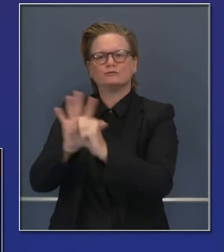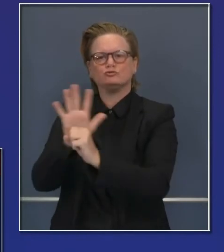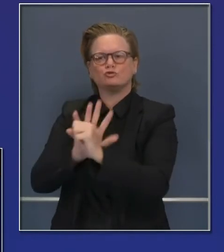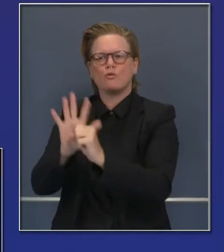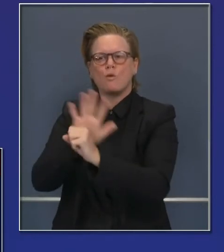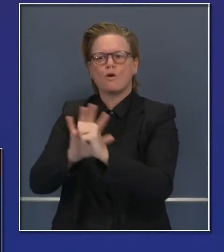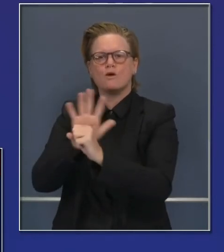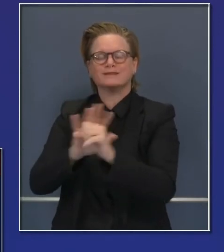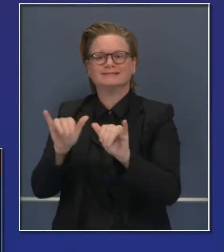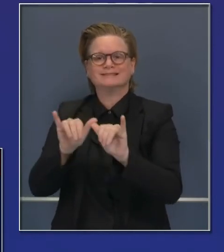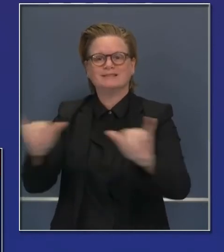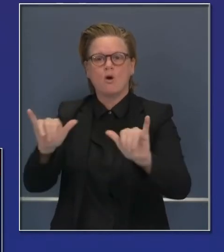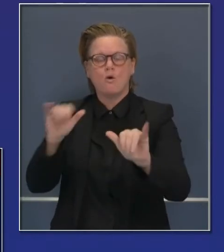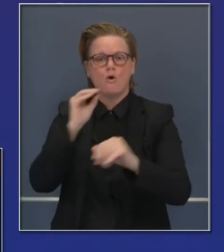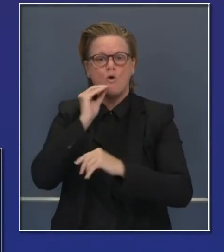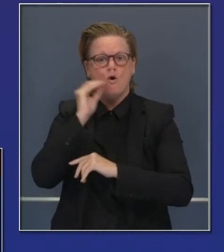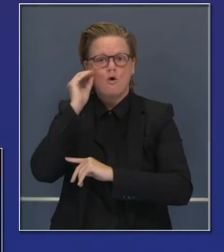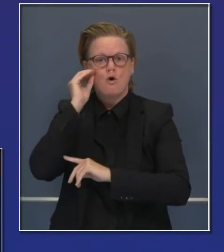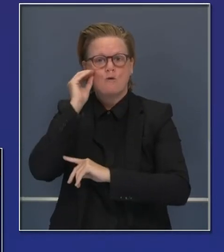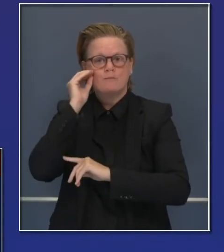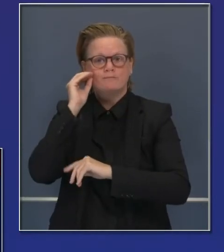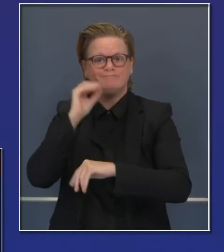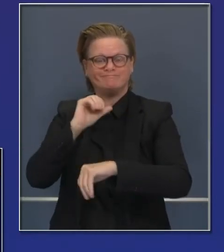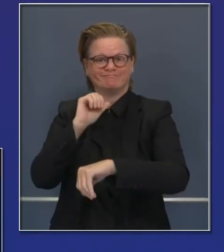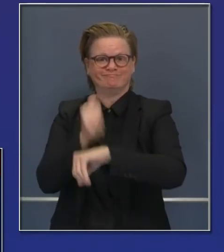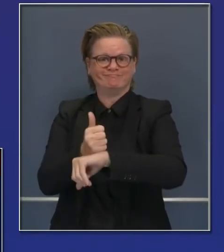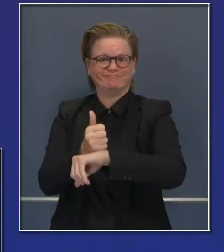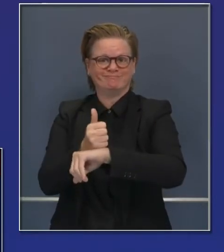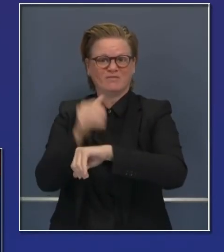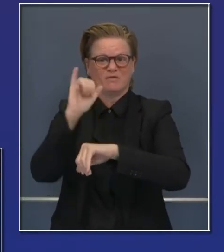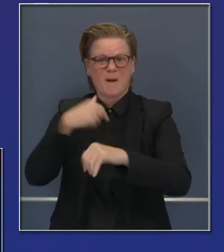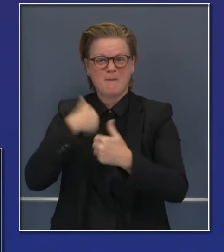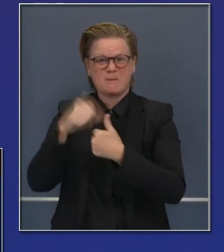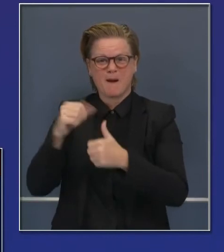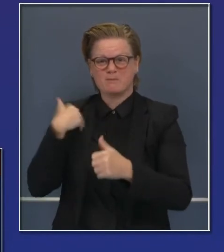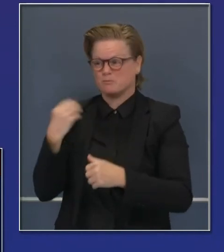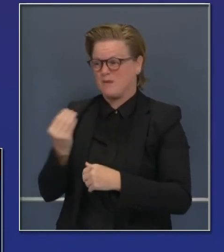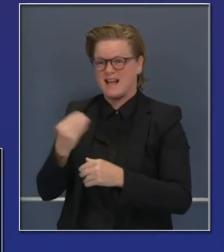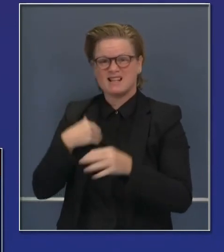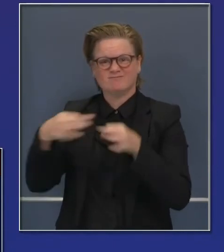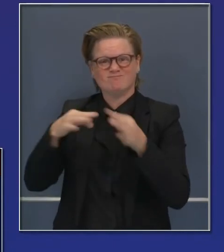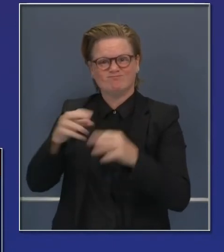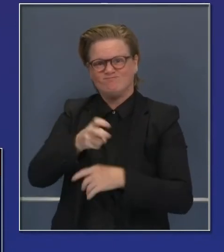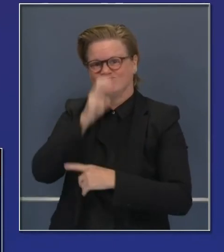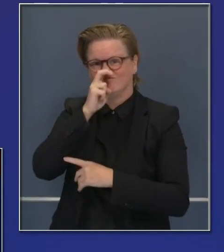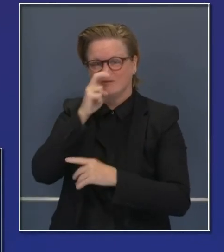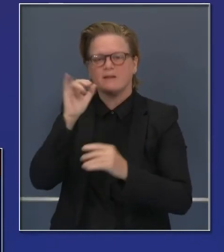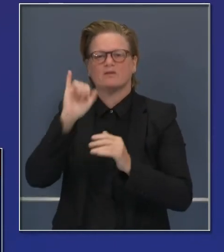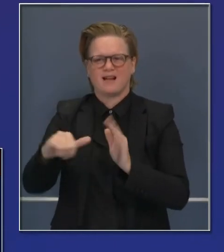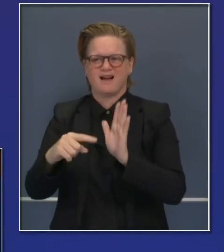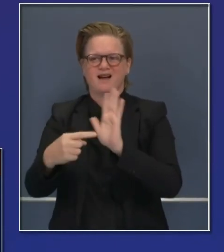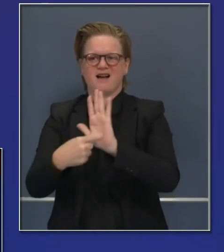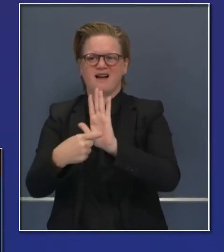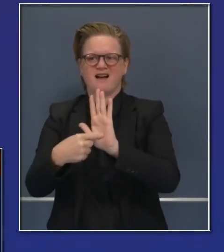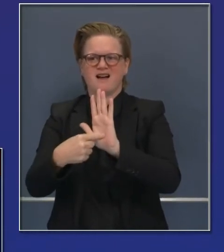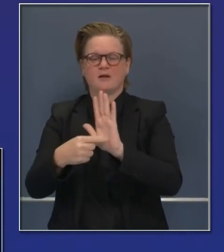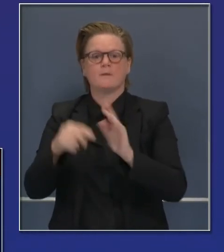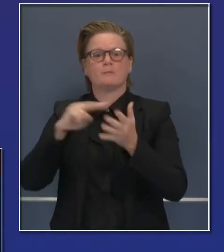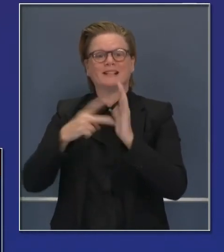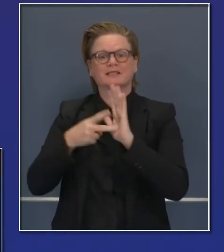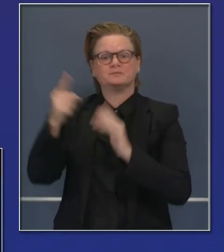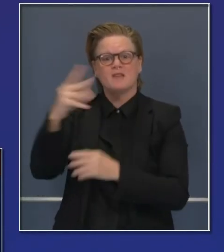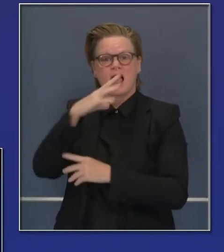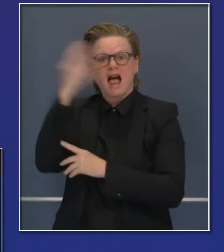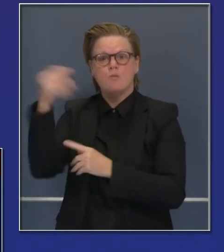predicated on the need to stop gathering with people outside of your household, to do what you can to keep most of